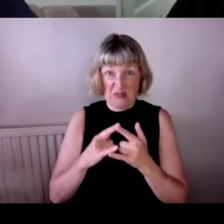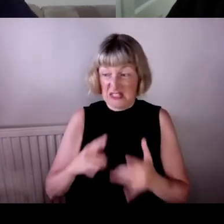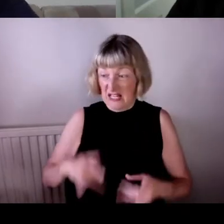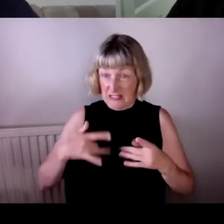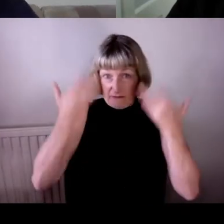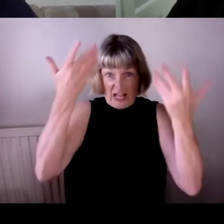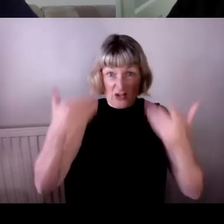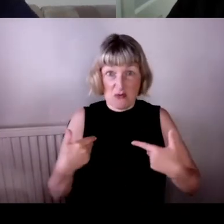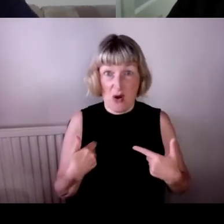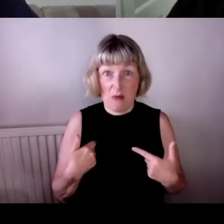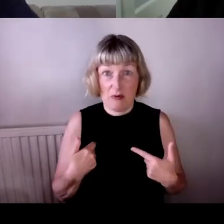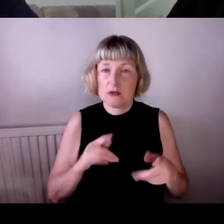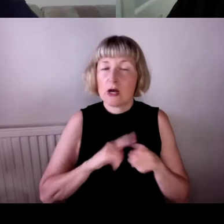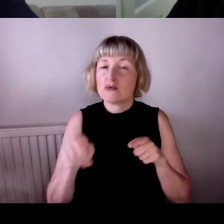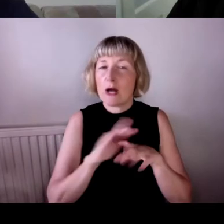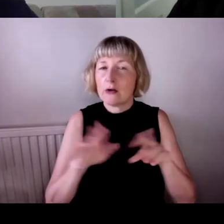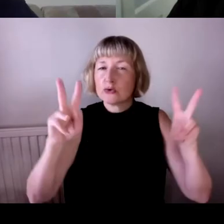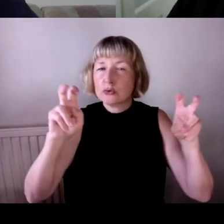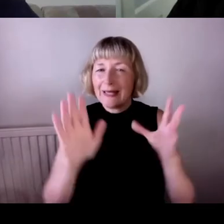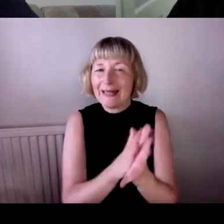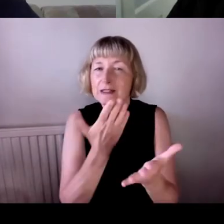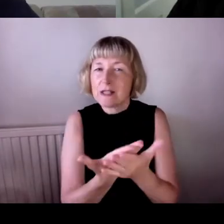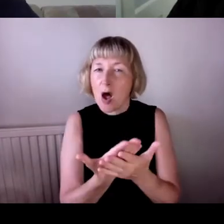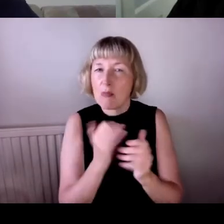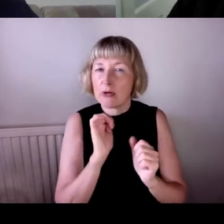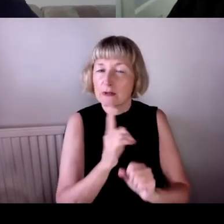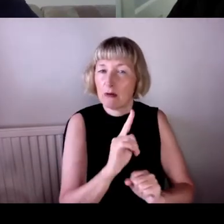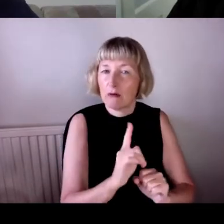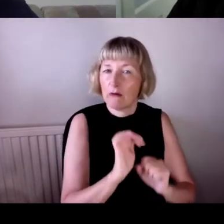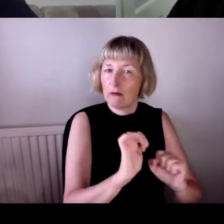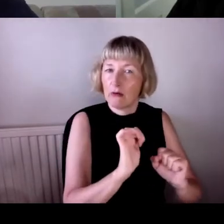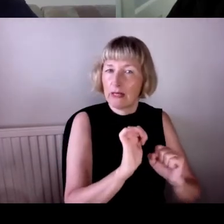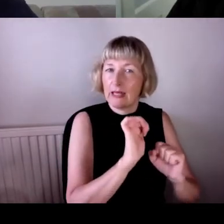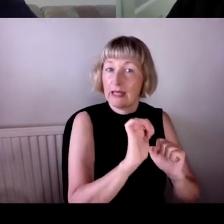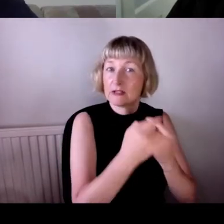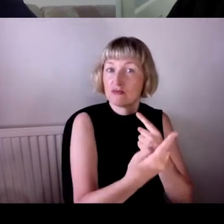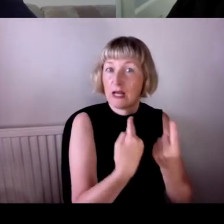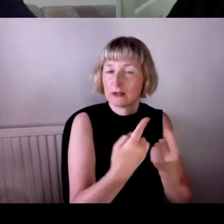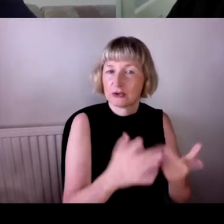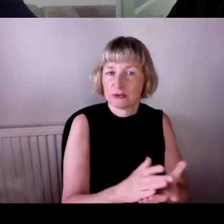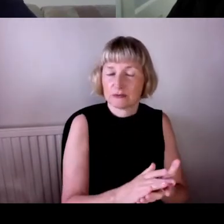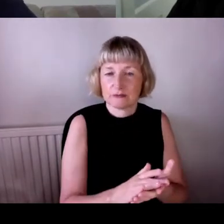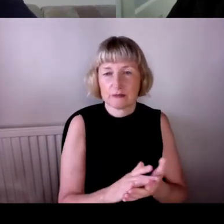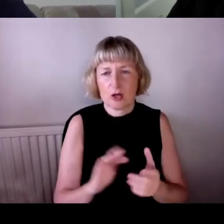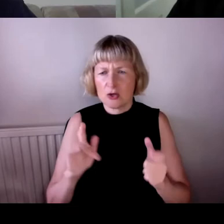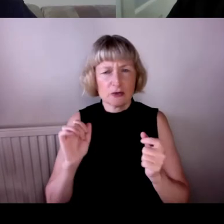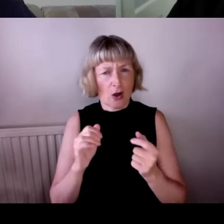in his mind. So I try not to interpret. So any comments about that, good or bad?